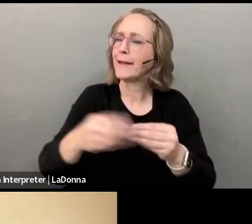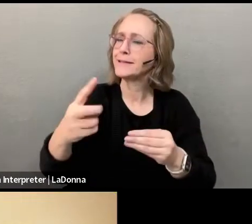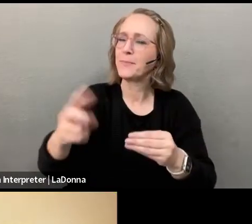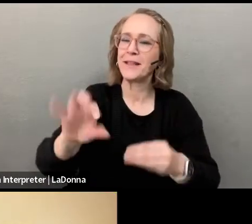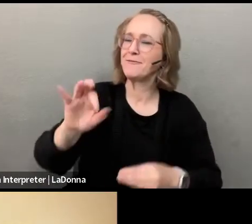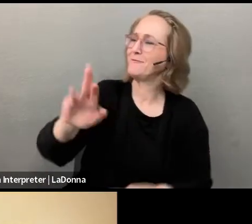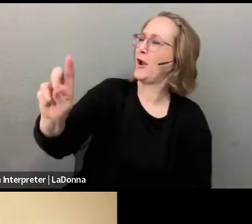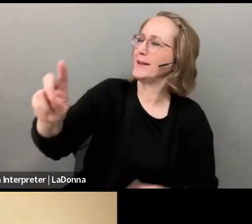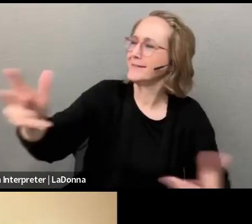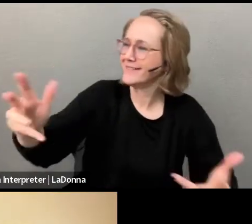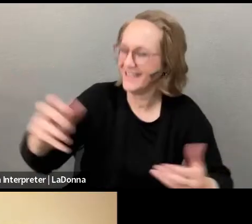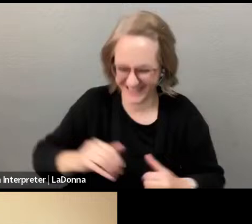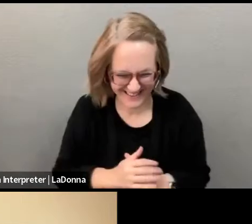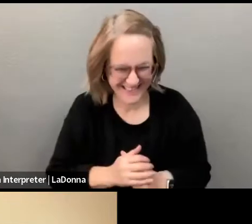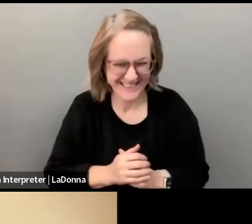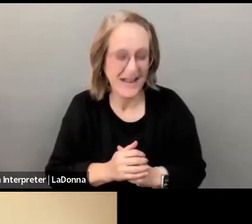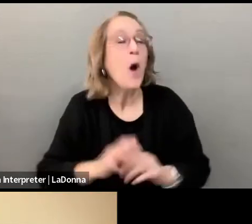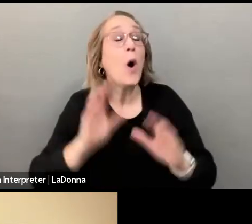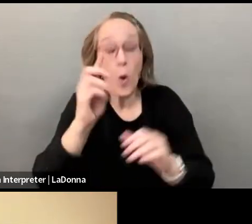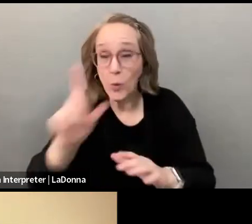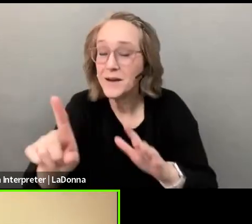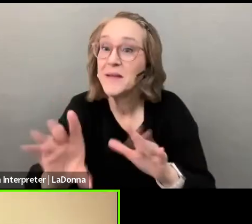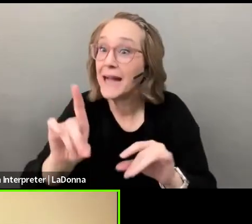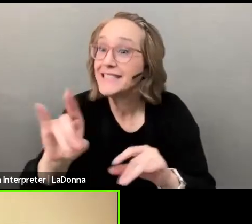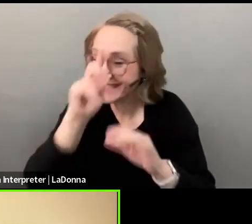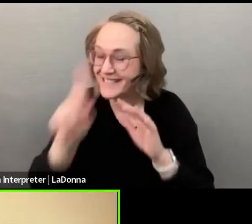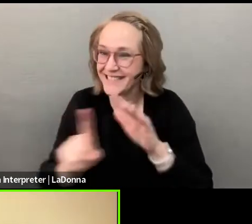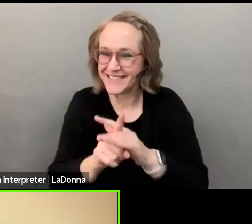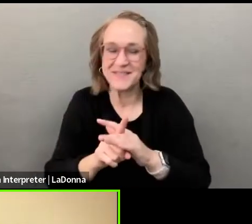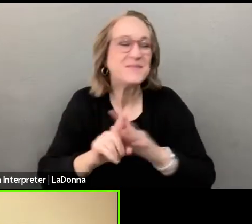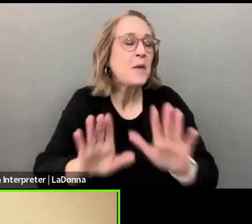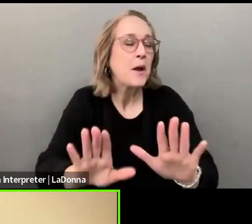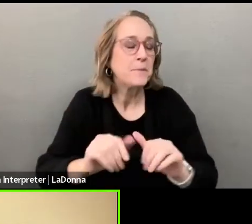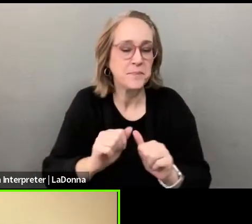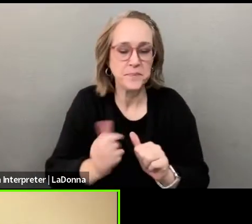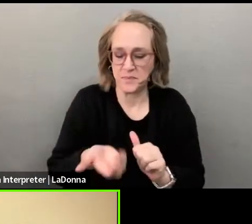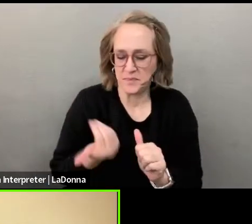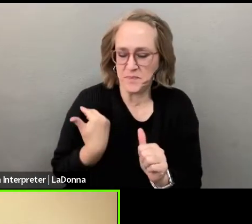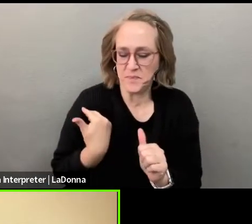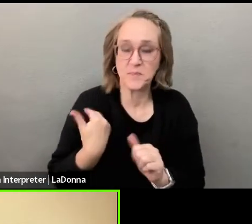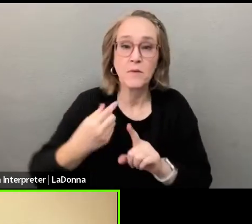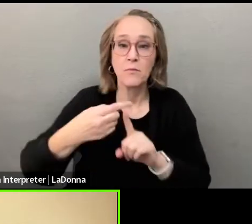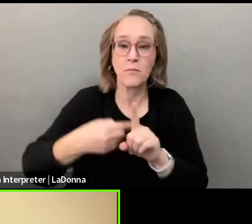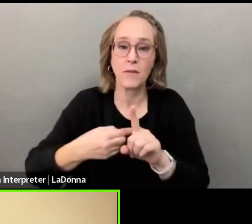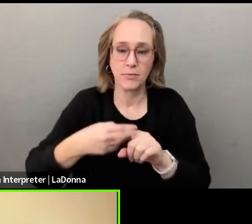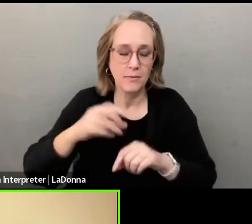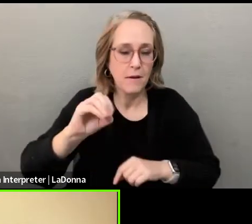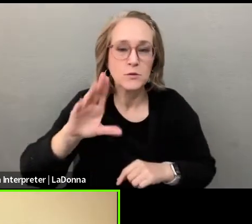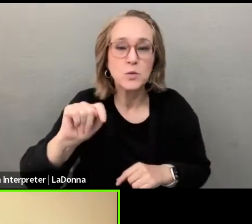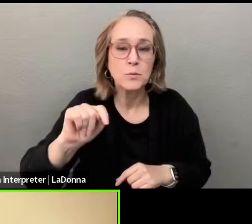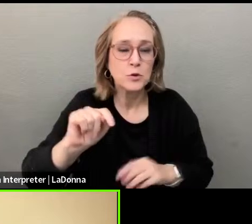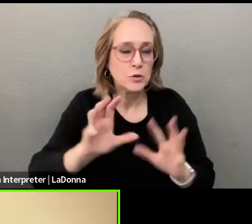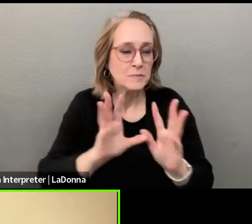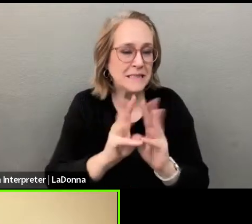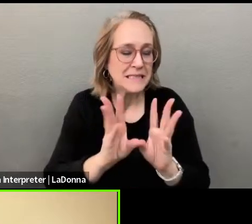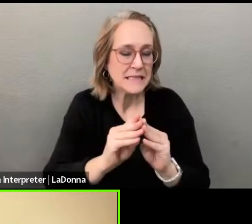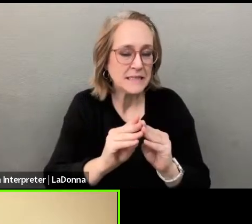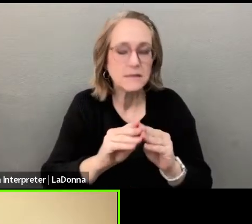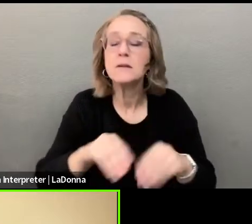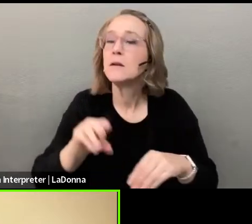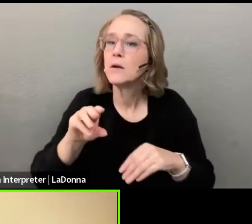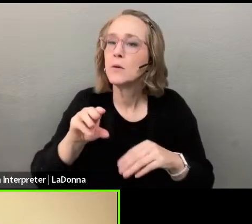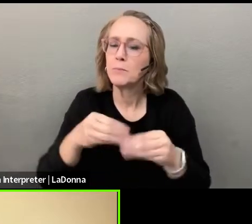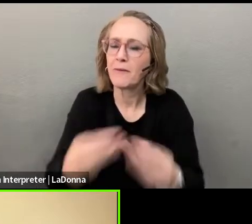actually, I actually did think of another thing. Back at our October meeting, we actually had a survey for our